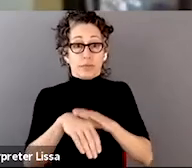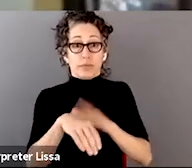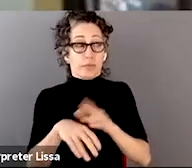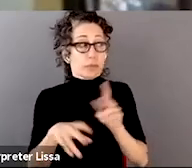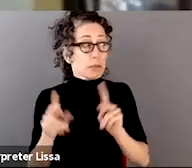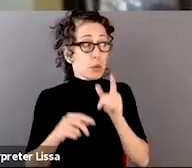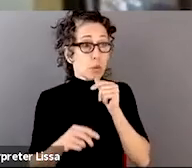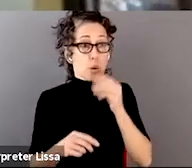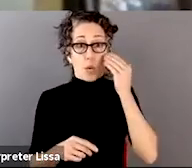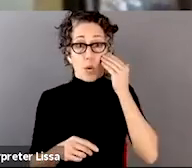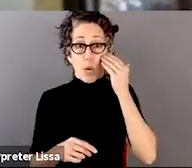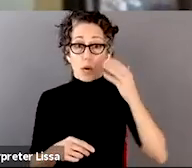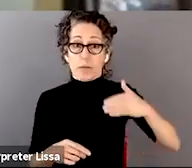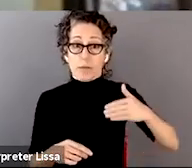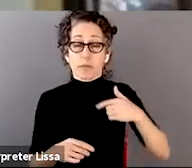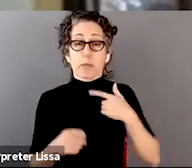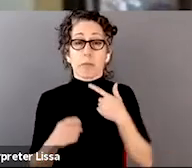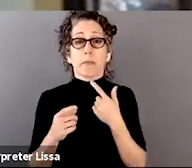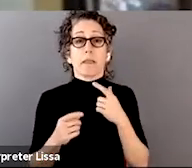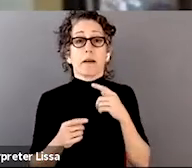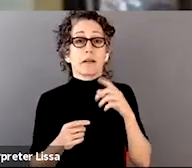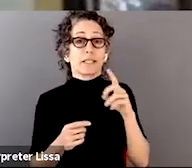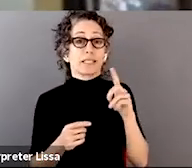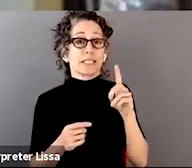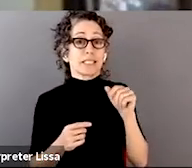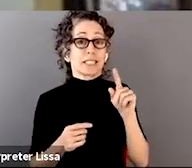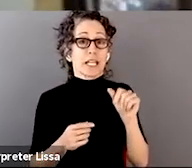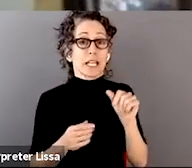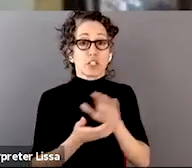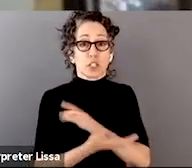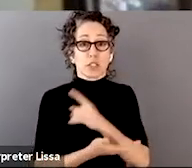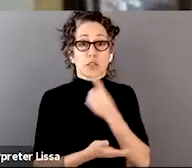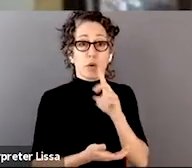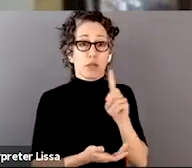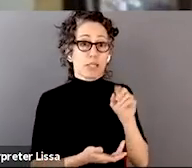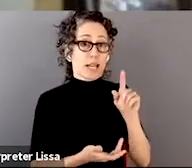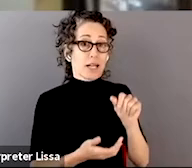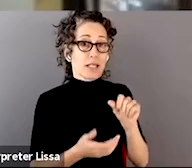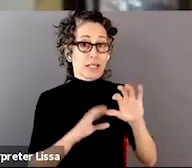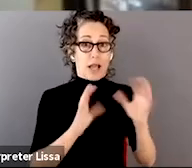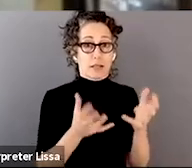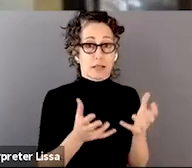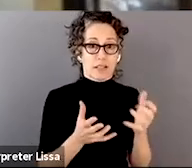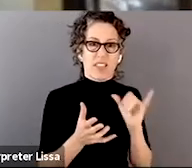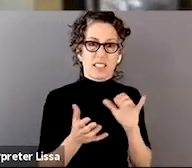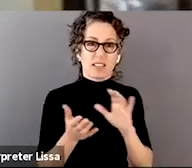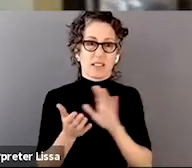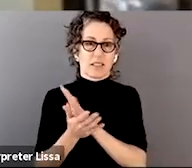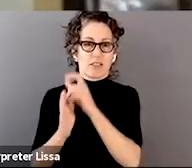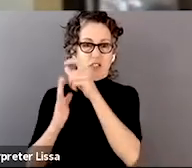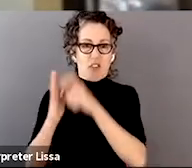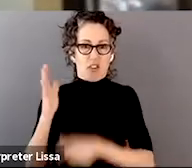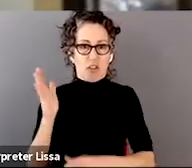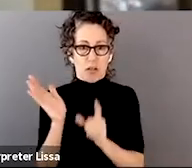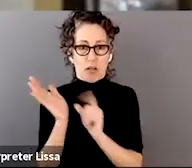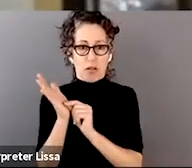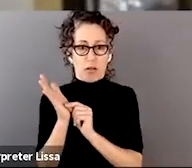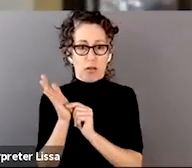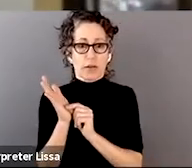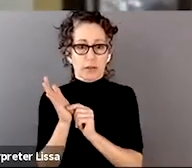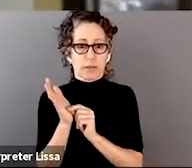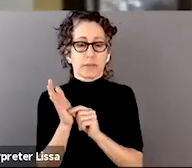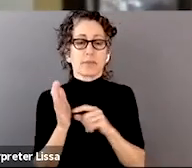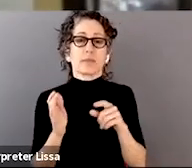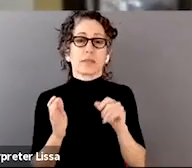to the amazing paper Data Sheets for Data Sets. And it has Dr. Timnit Gebru as the first author in that paper, but it's also a Microsoft